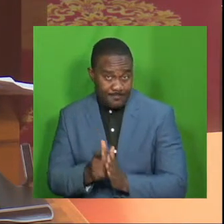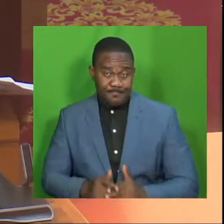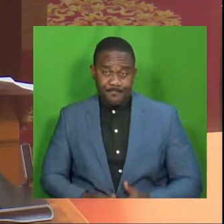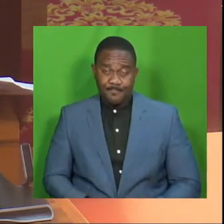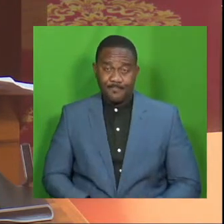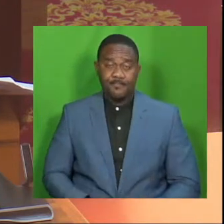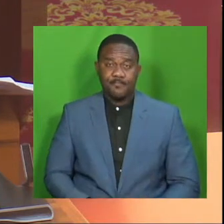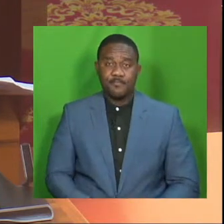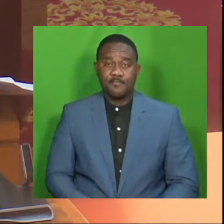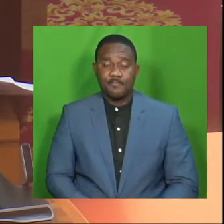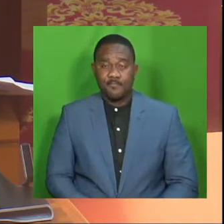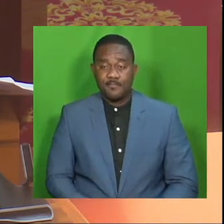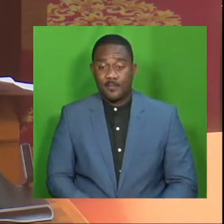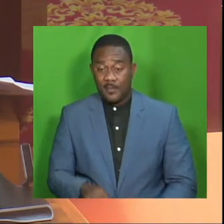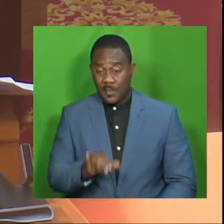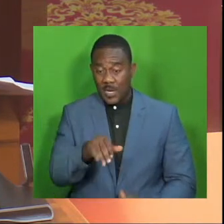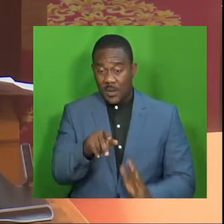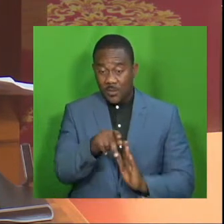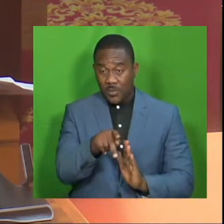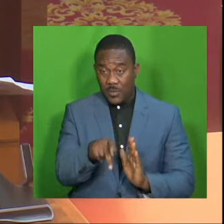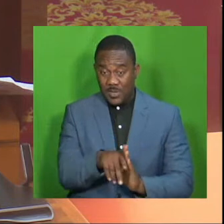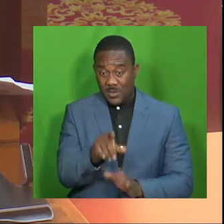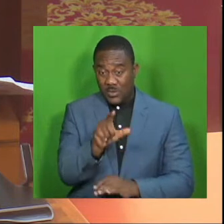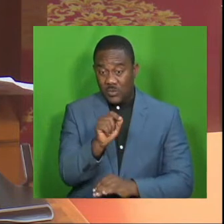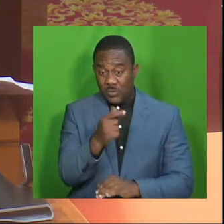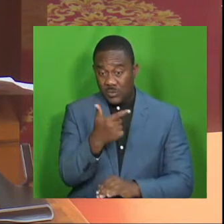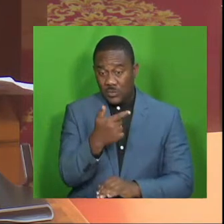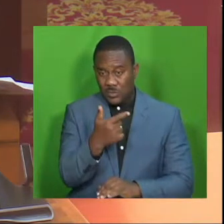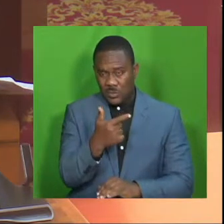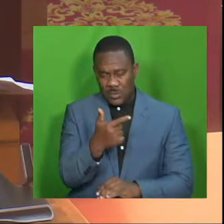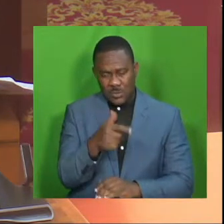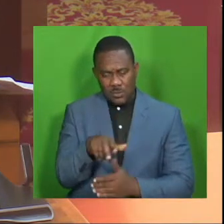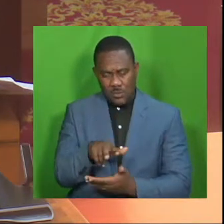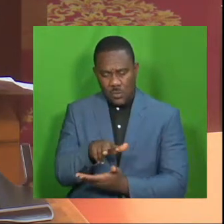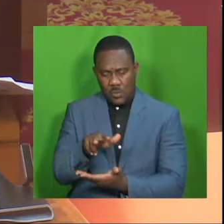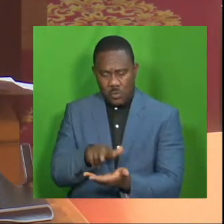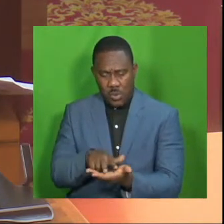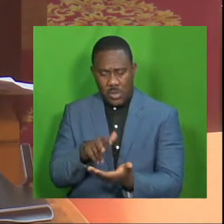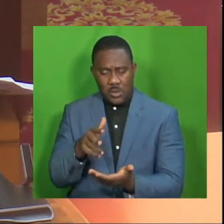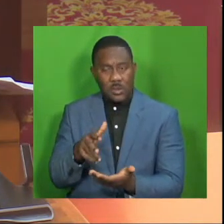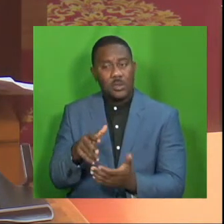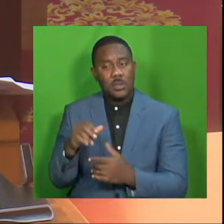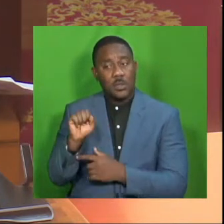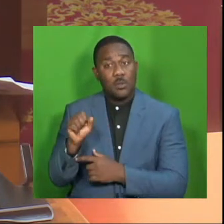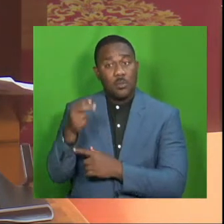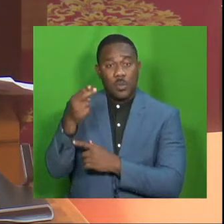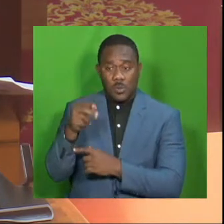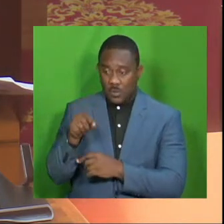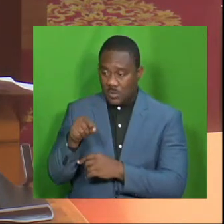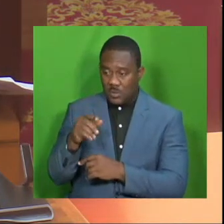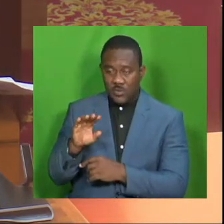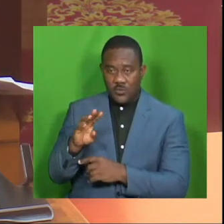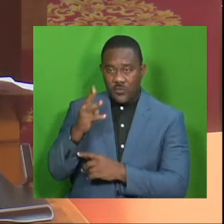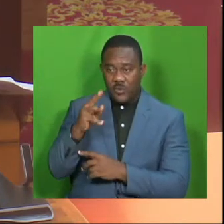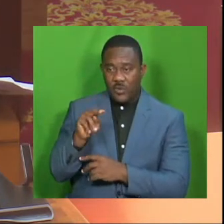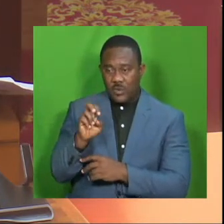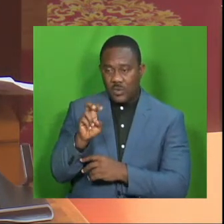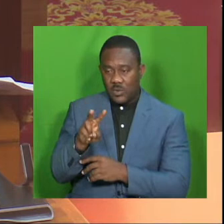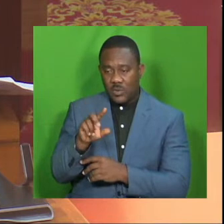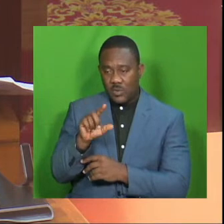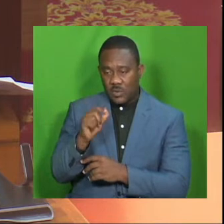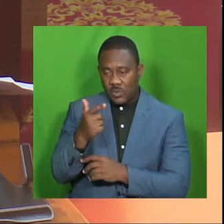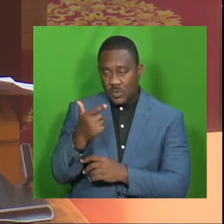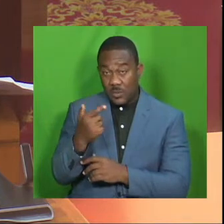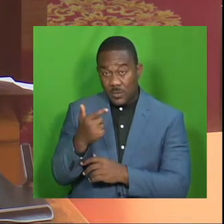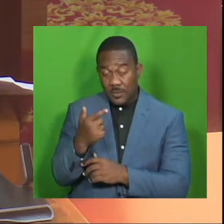and Aquaculture Policy 2021 was validated by stakeholders on the 4th of November